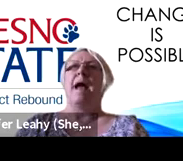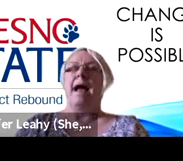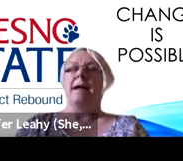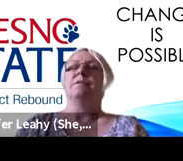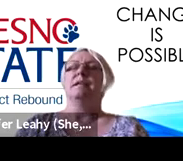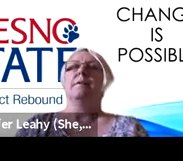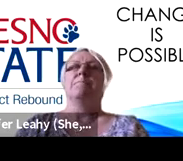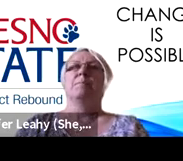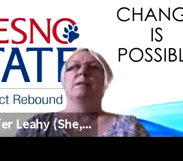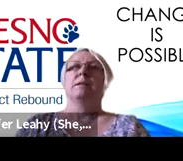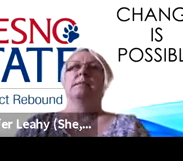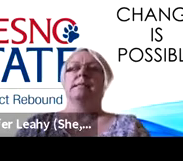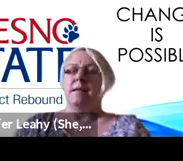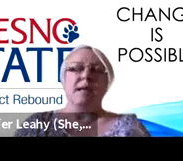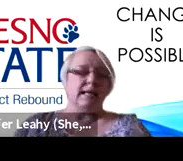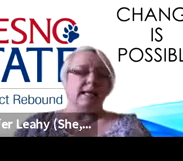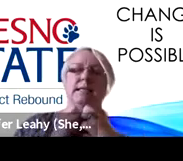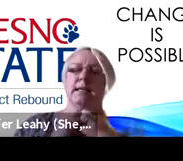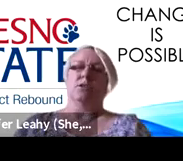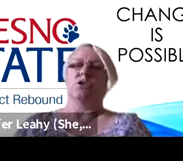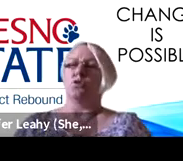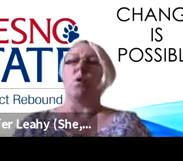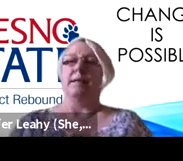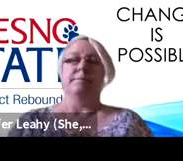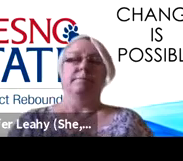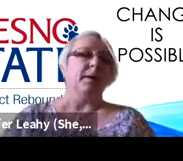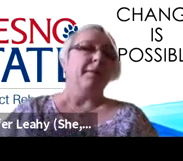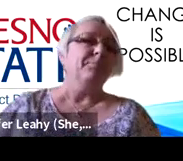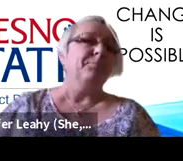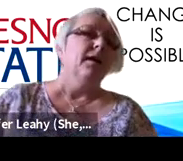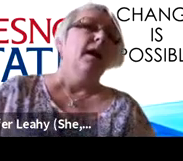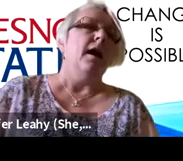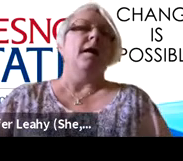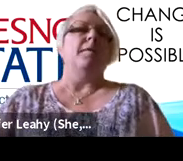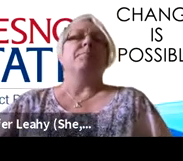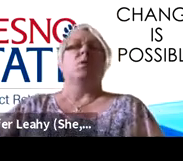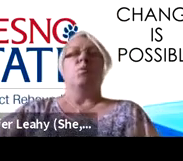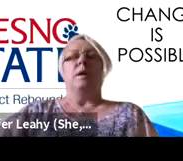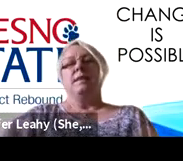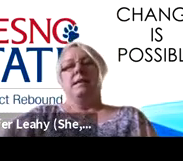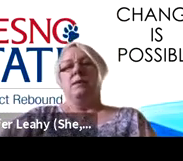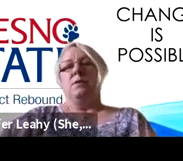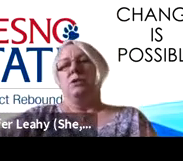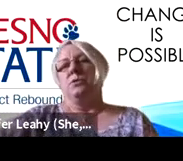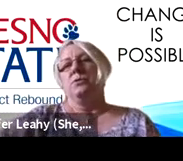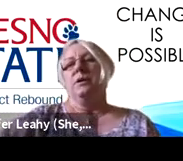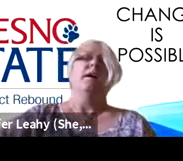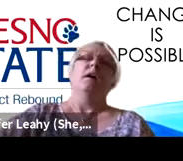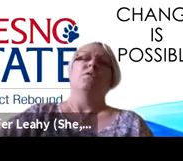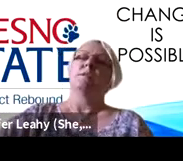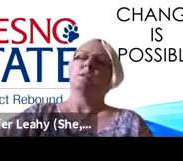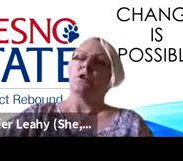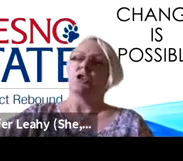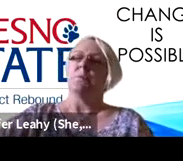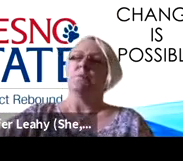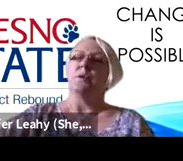be proactively disseminated and destroyed, okay? One of the things that we do,